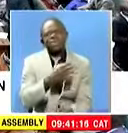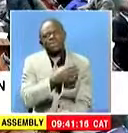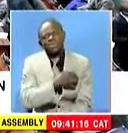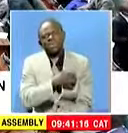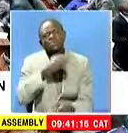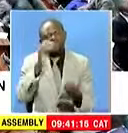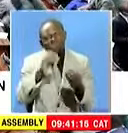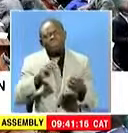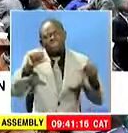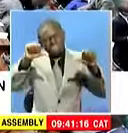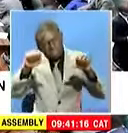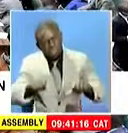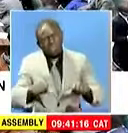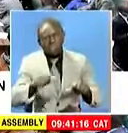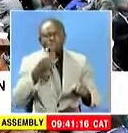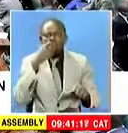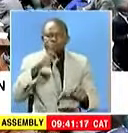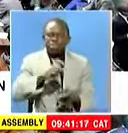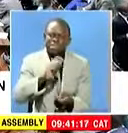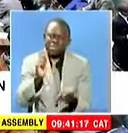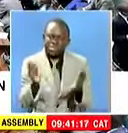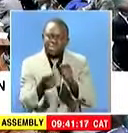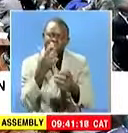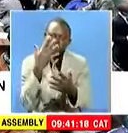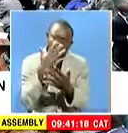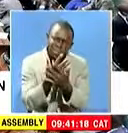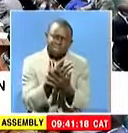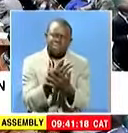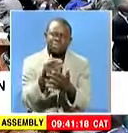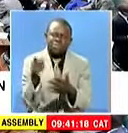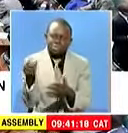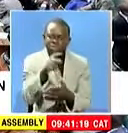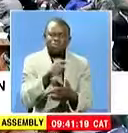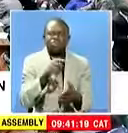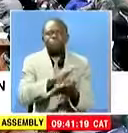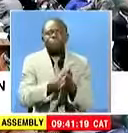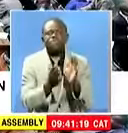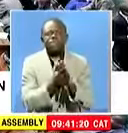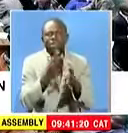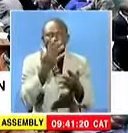most importantly, the underlying point that the president makes is that